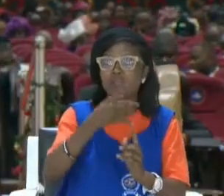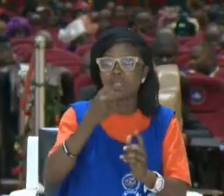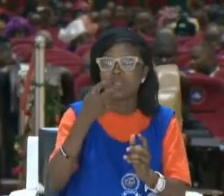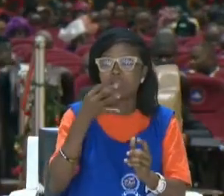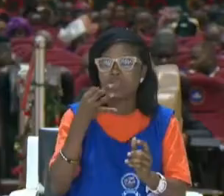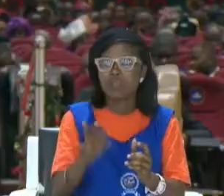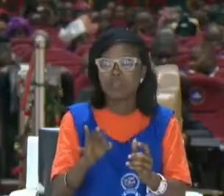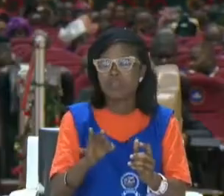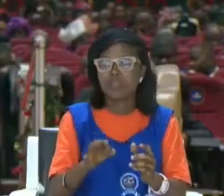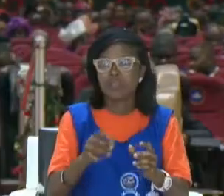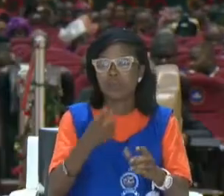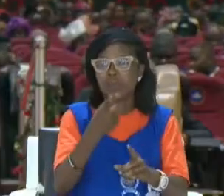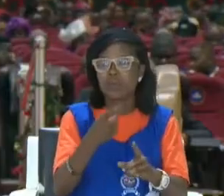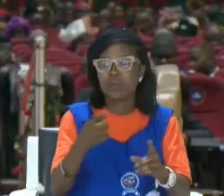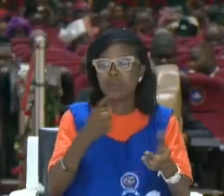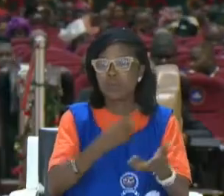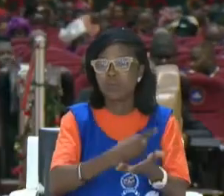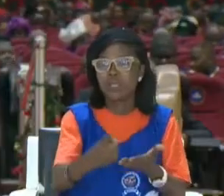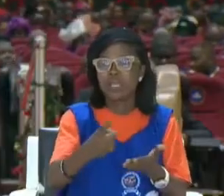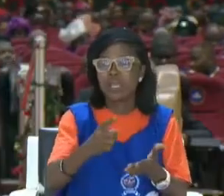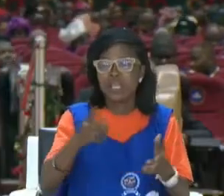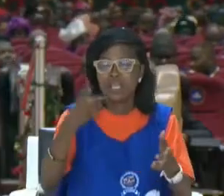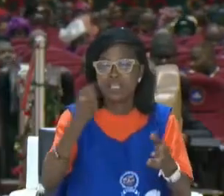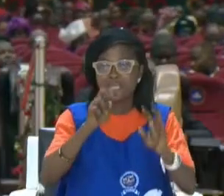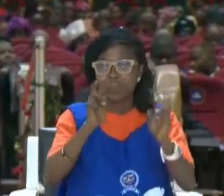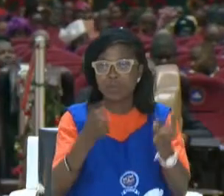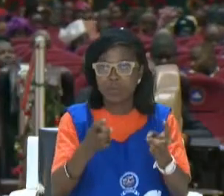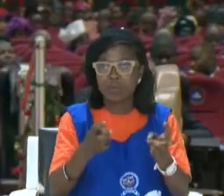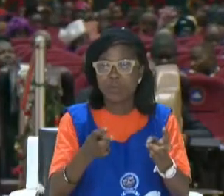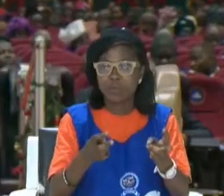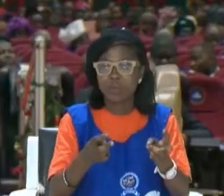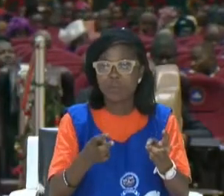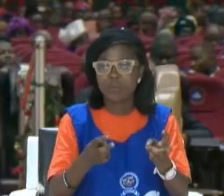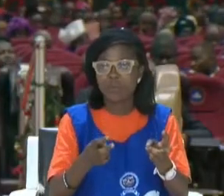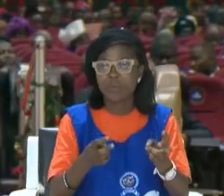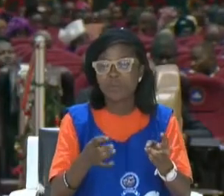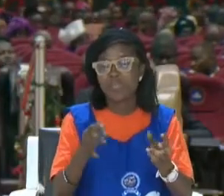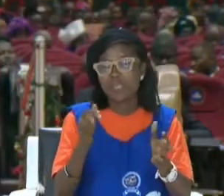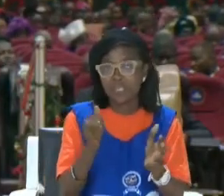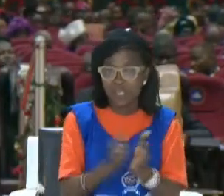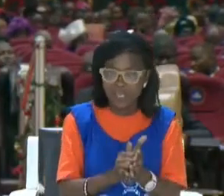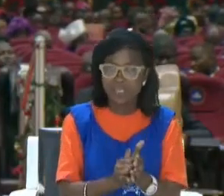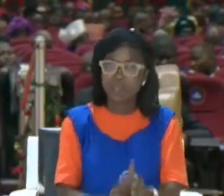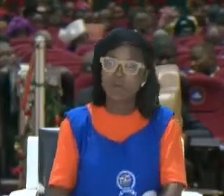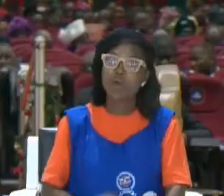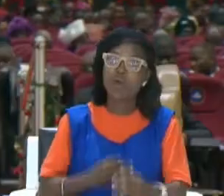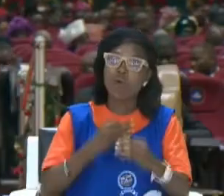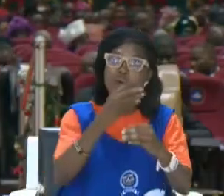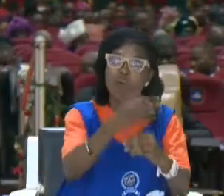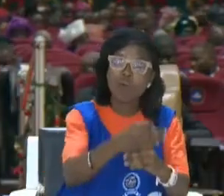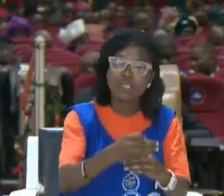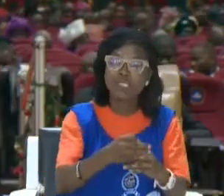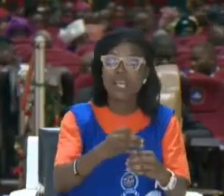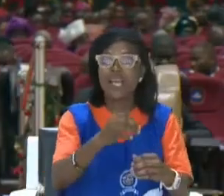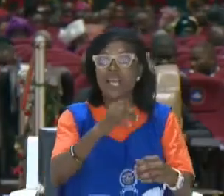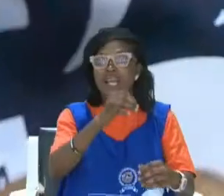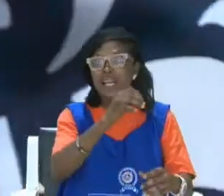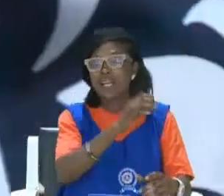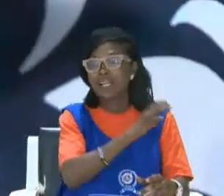And the theme, as you know already, is Onward Christian Soldiers.